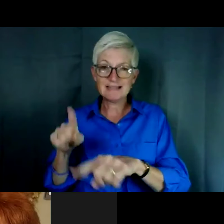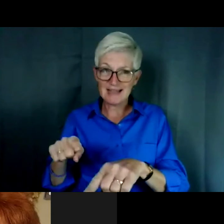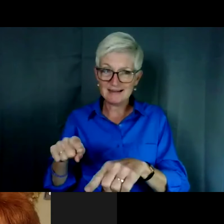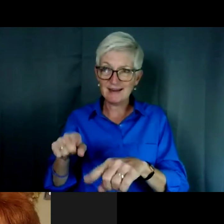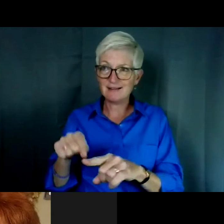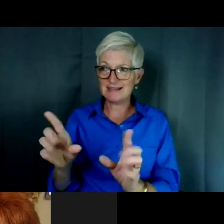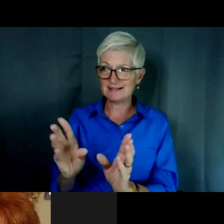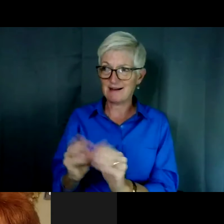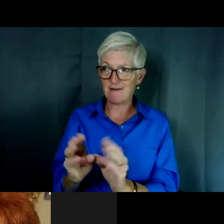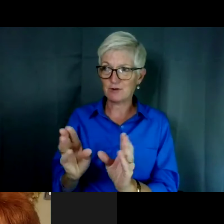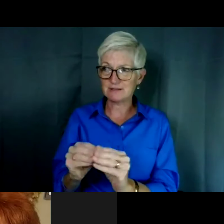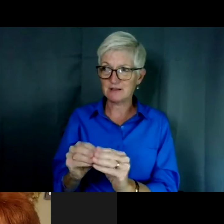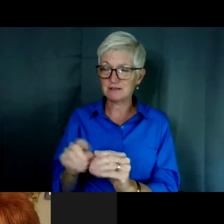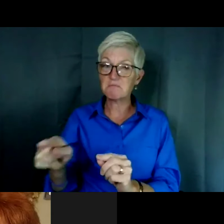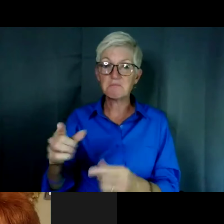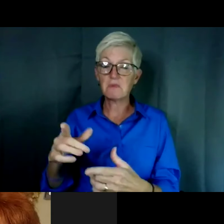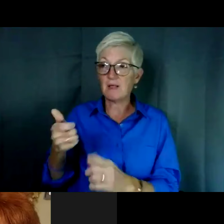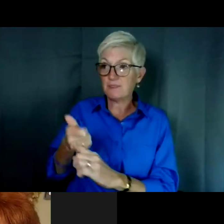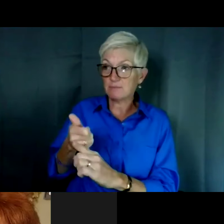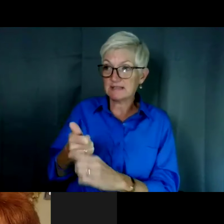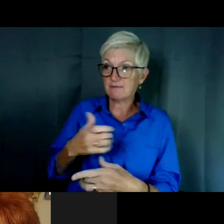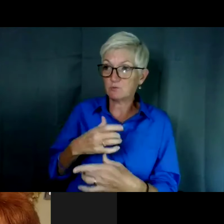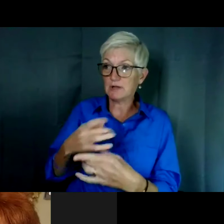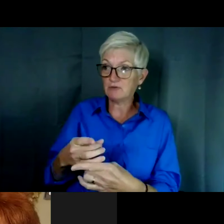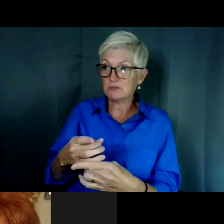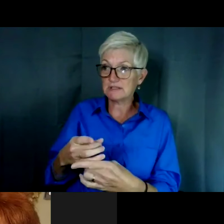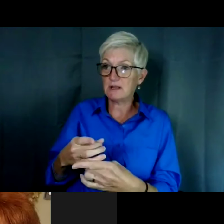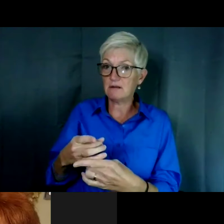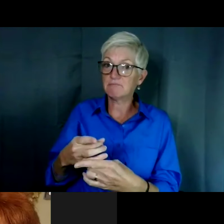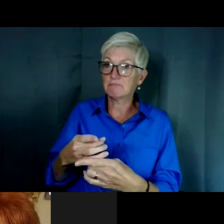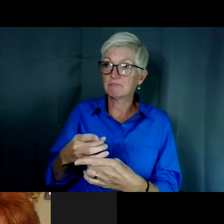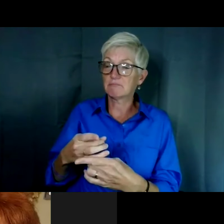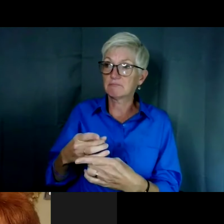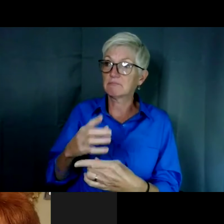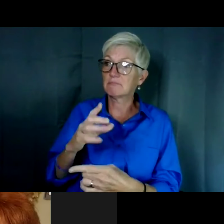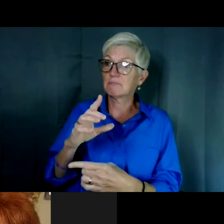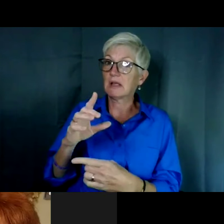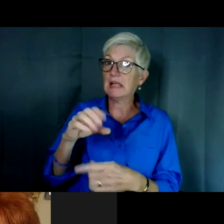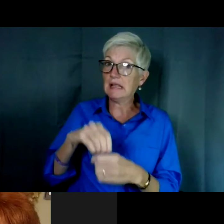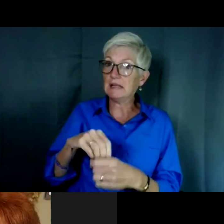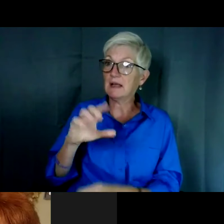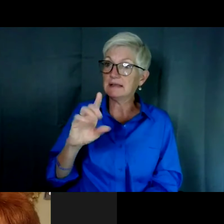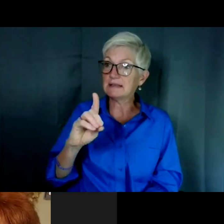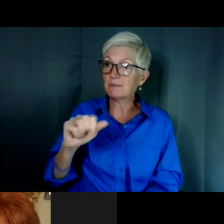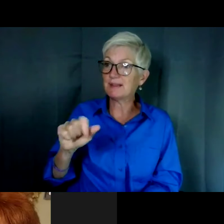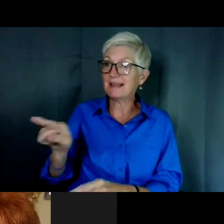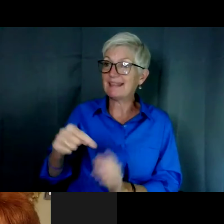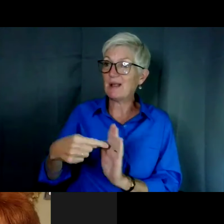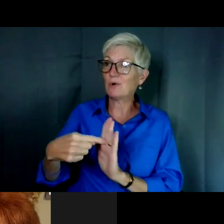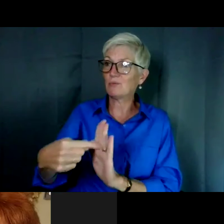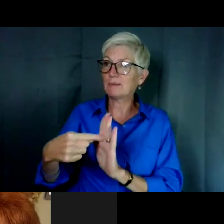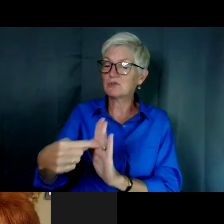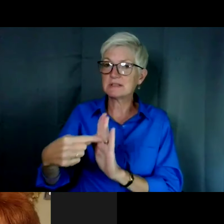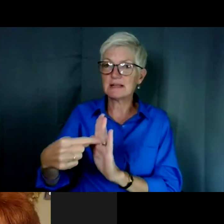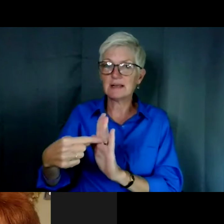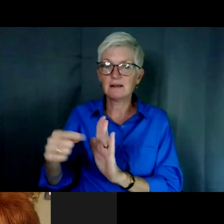these conferences were interested themselves in the area of disability, they were usually representing the ERGs,